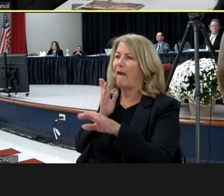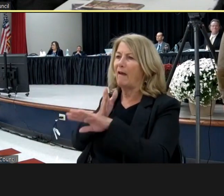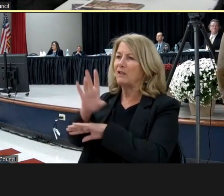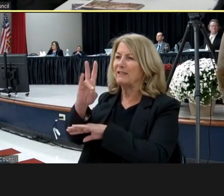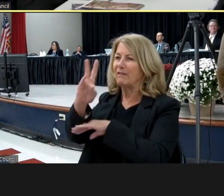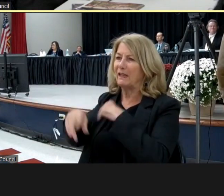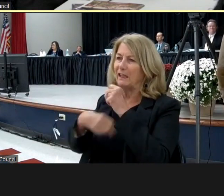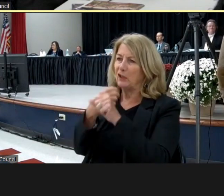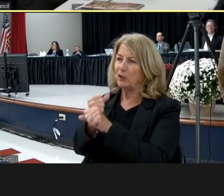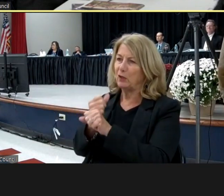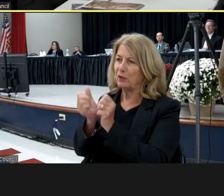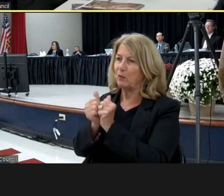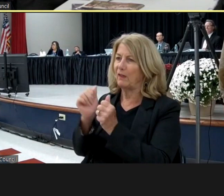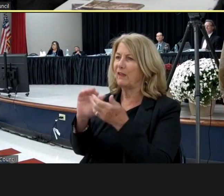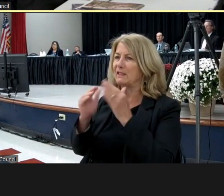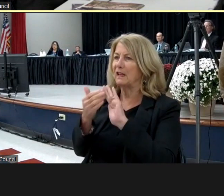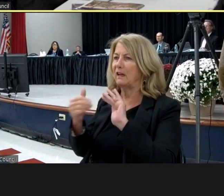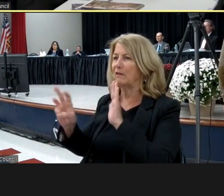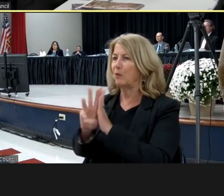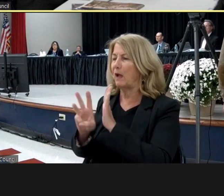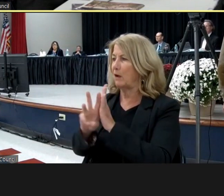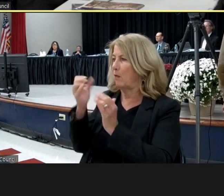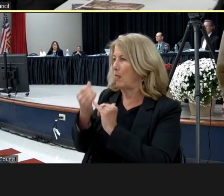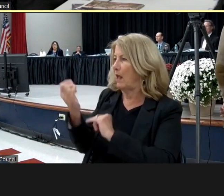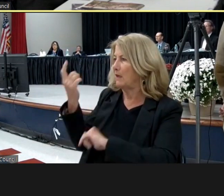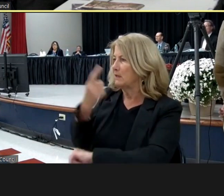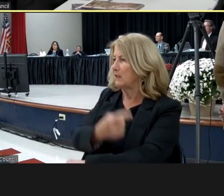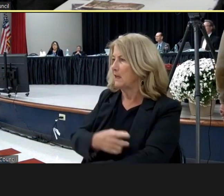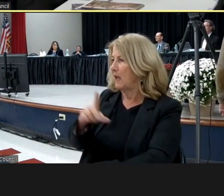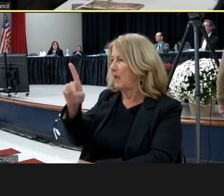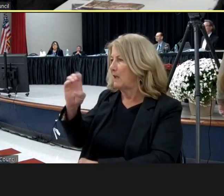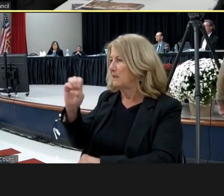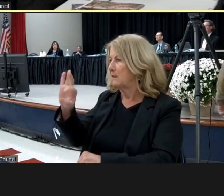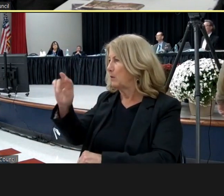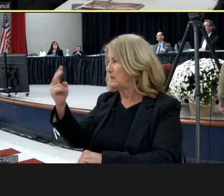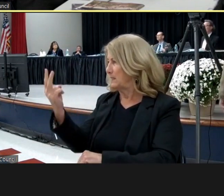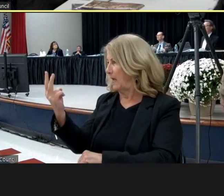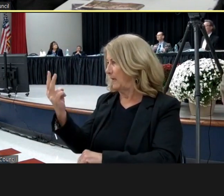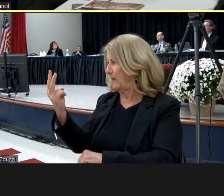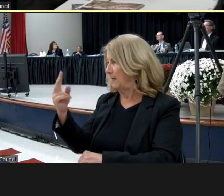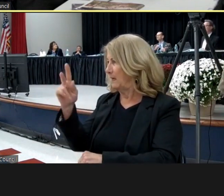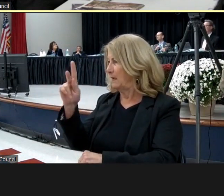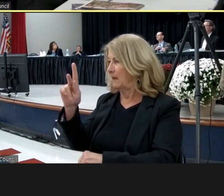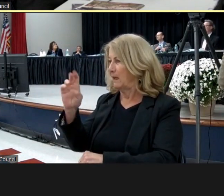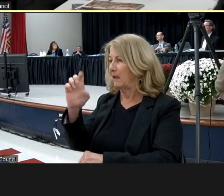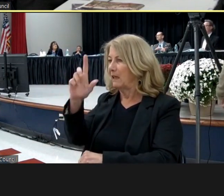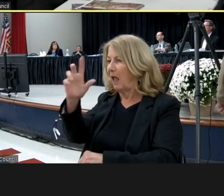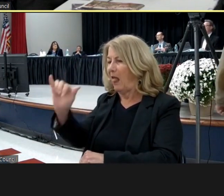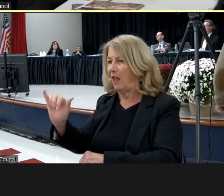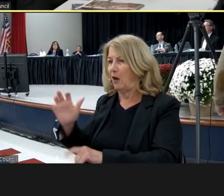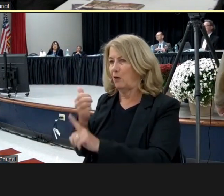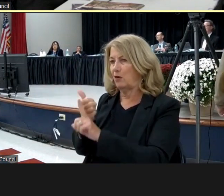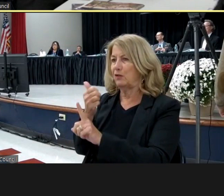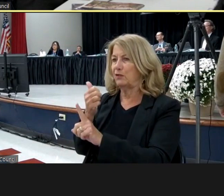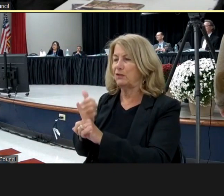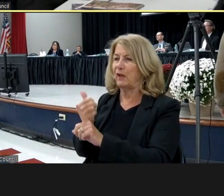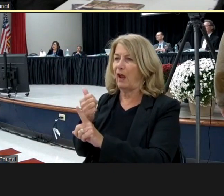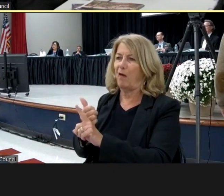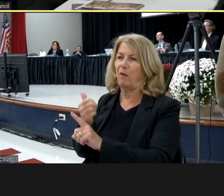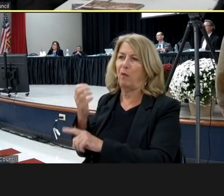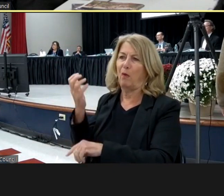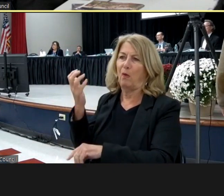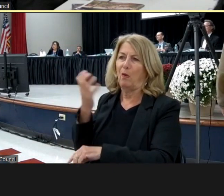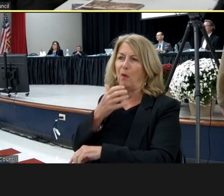City of Waco, and her last day is going to be December 2nd. Kelly is the epitome of being a